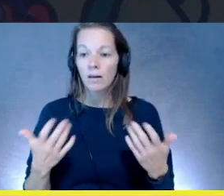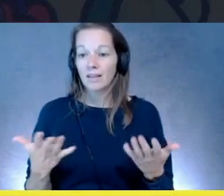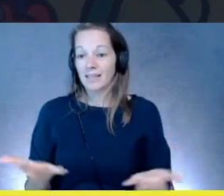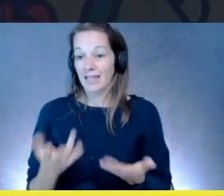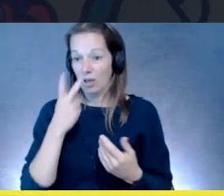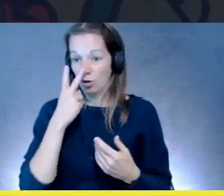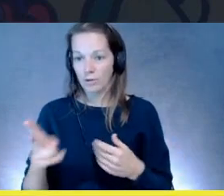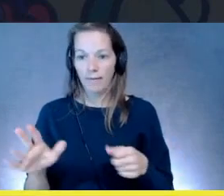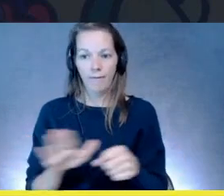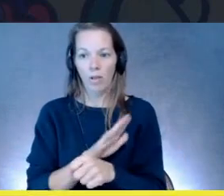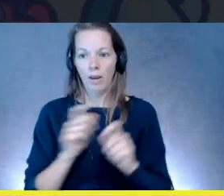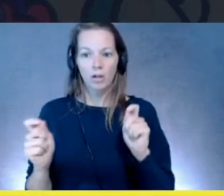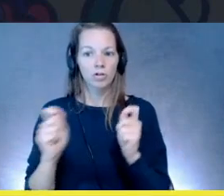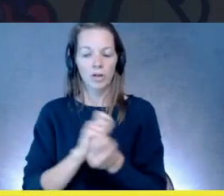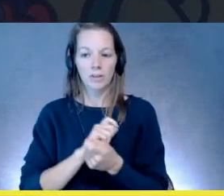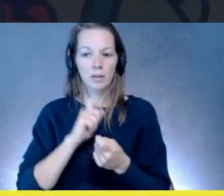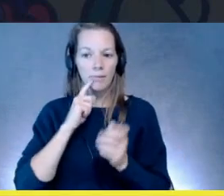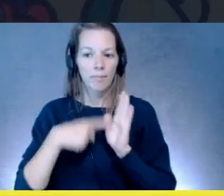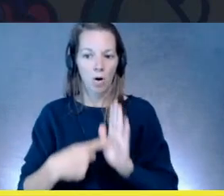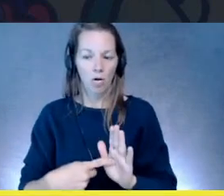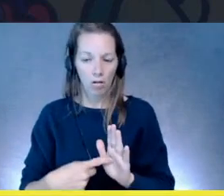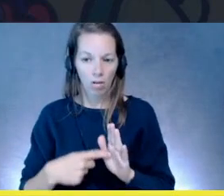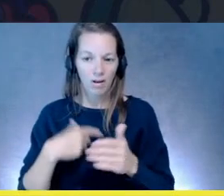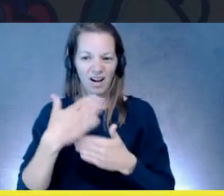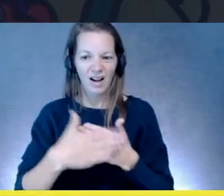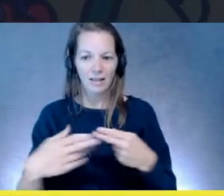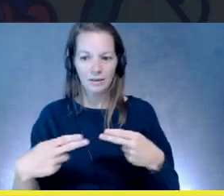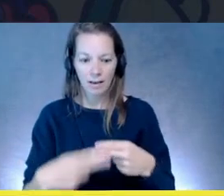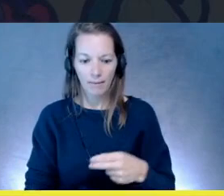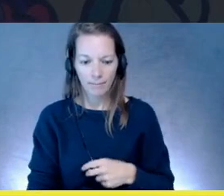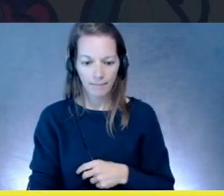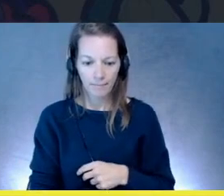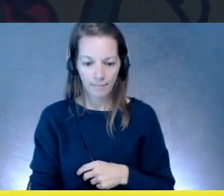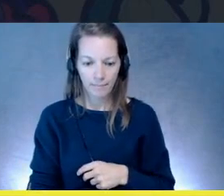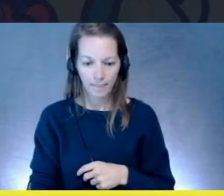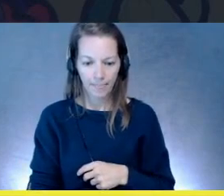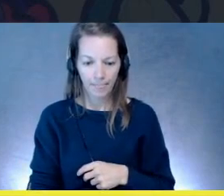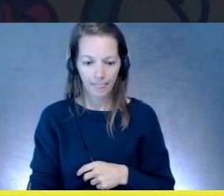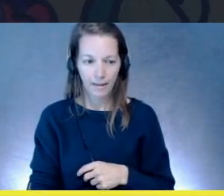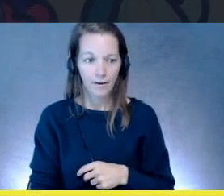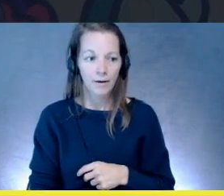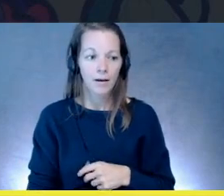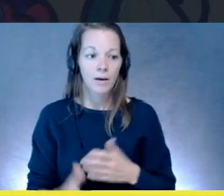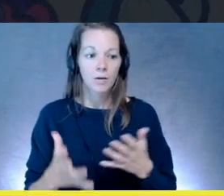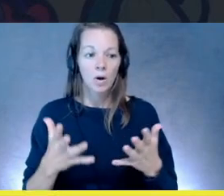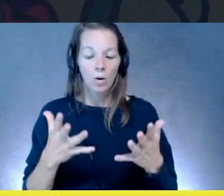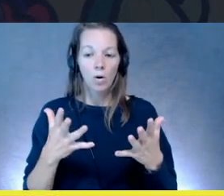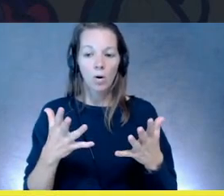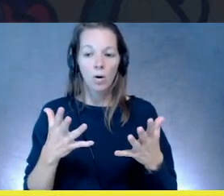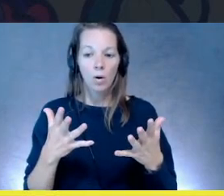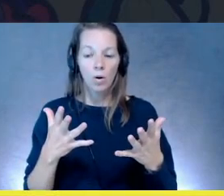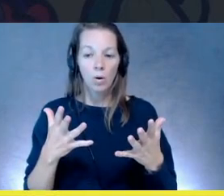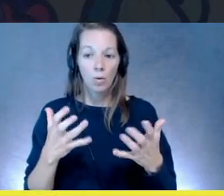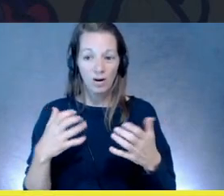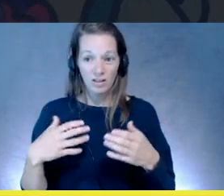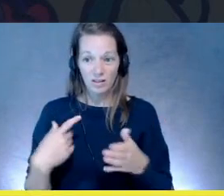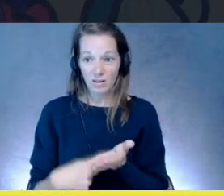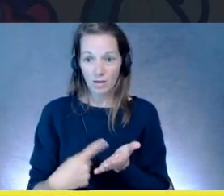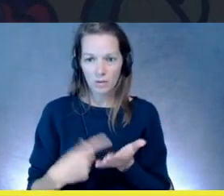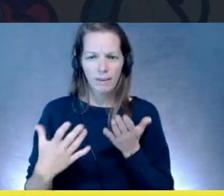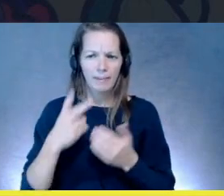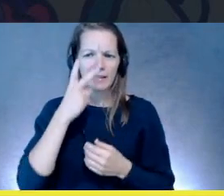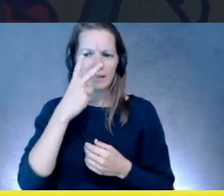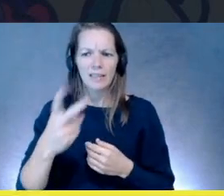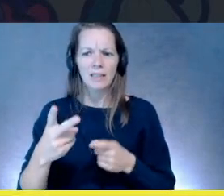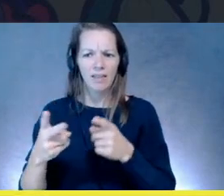adjusted model. Next slide, please. And so I want to briefly discuss why we might see such an outsized burden